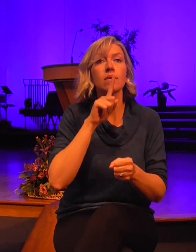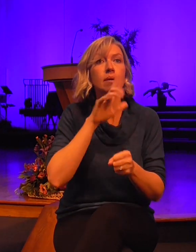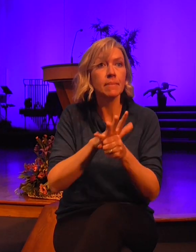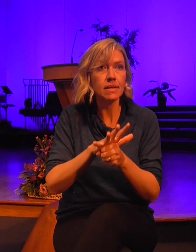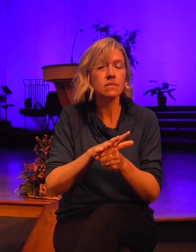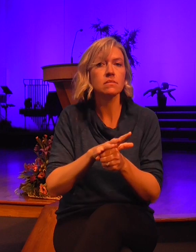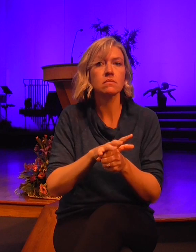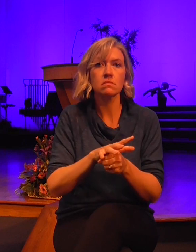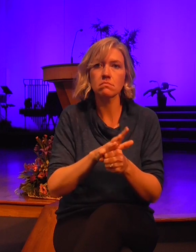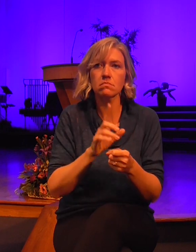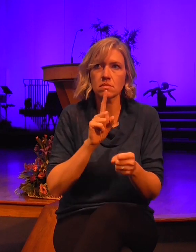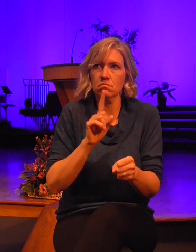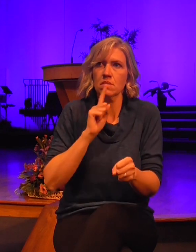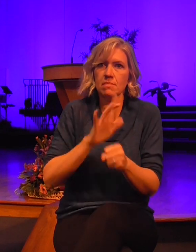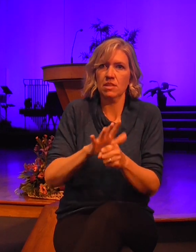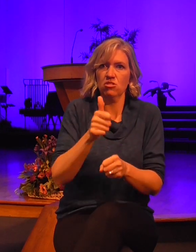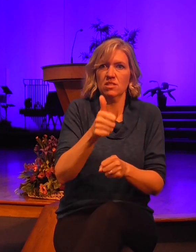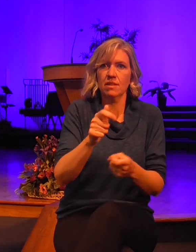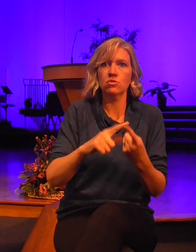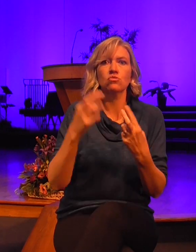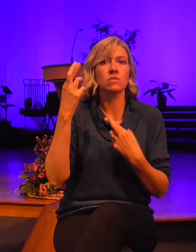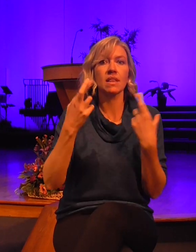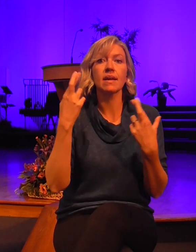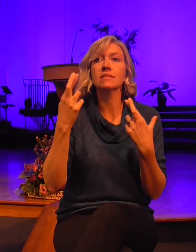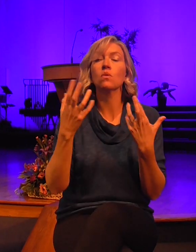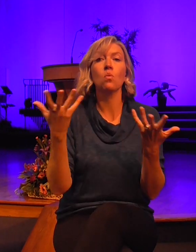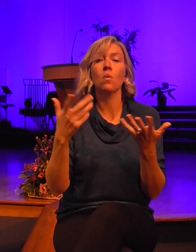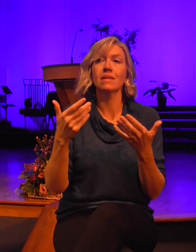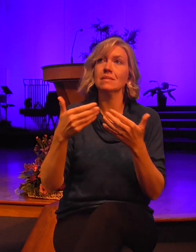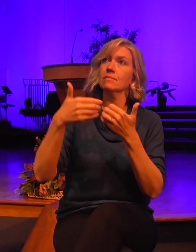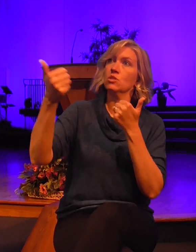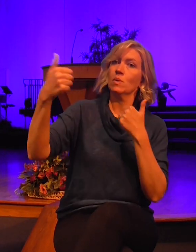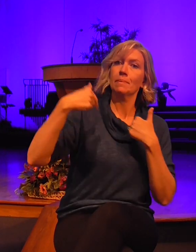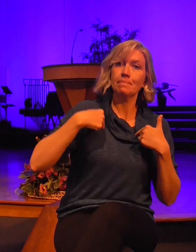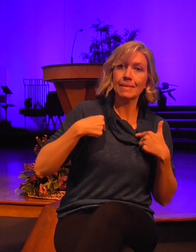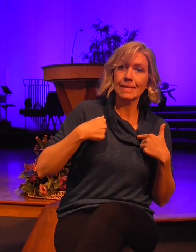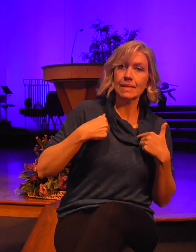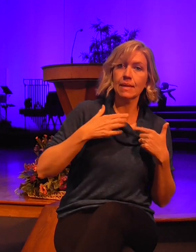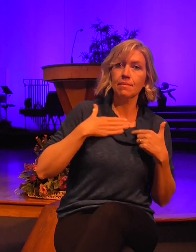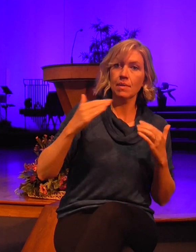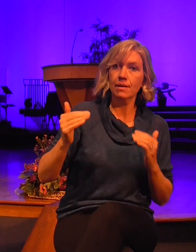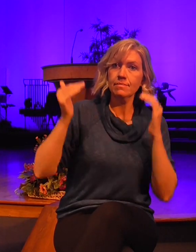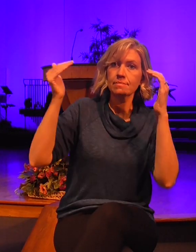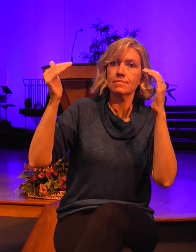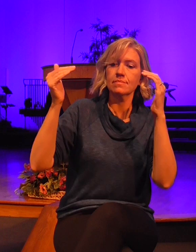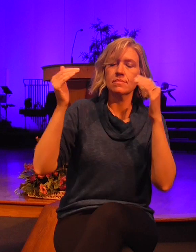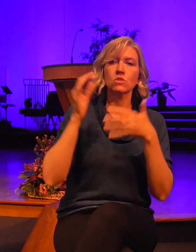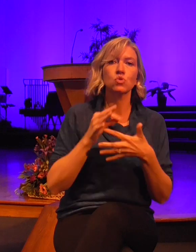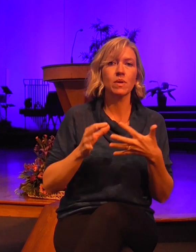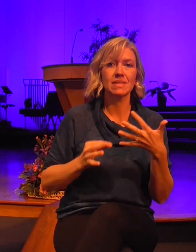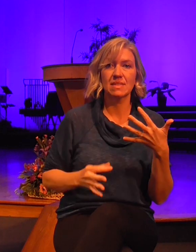yourself to realize that the only thing between you and your higher good are the choices that are going to get you there.